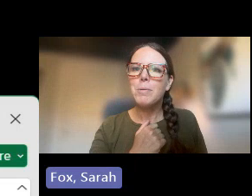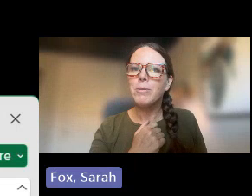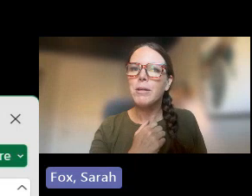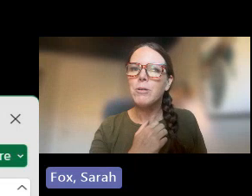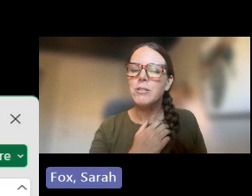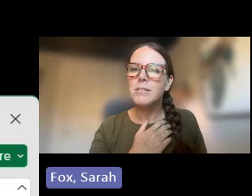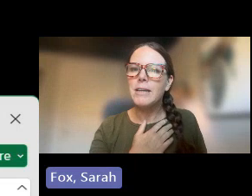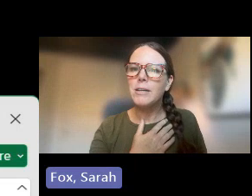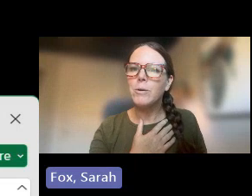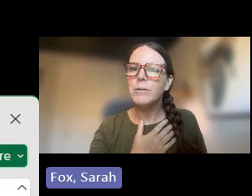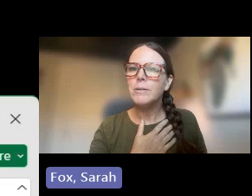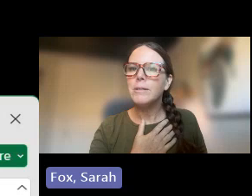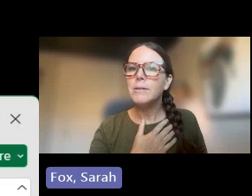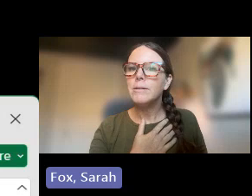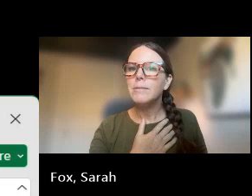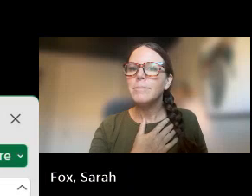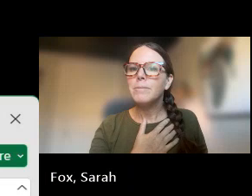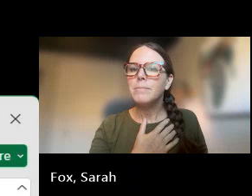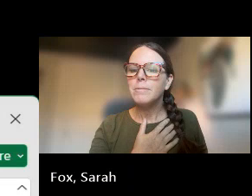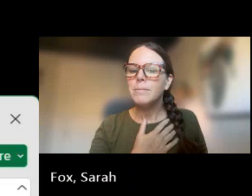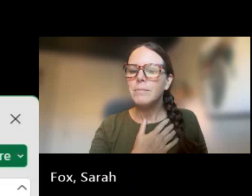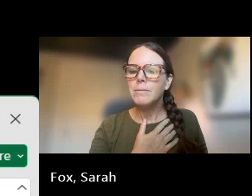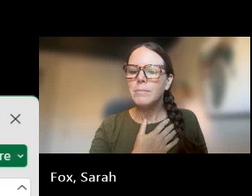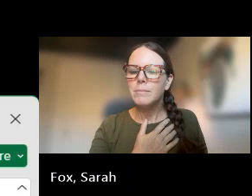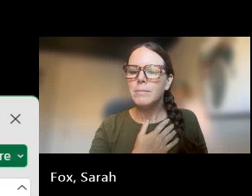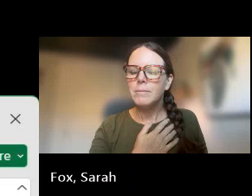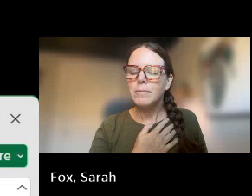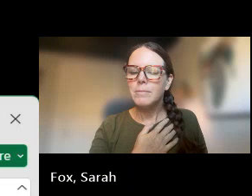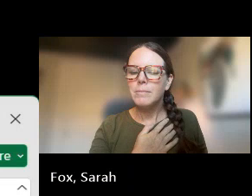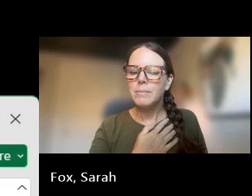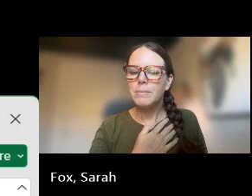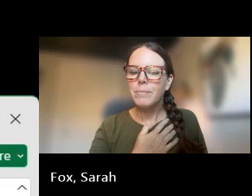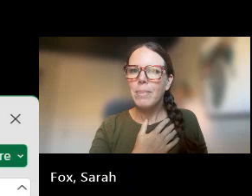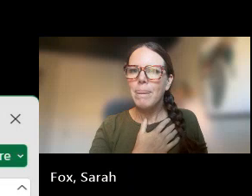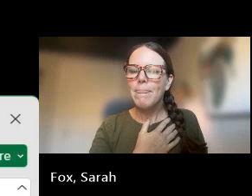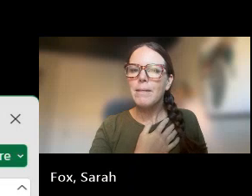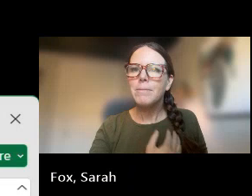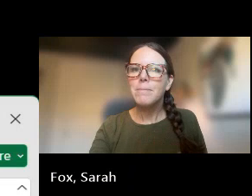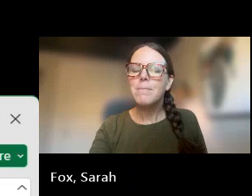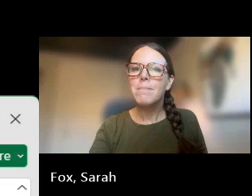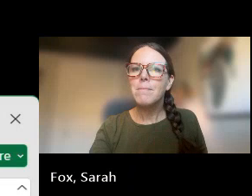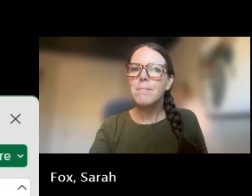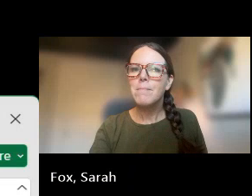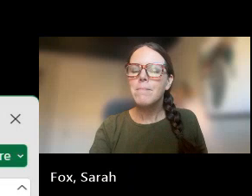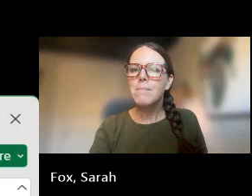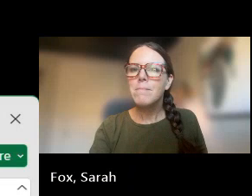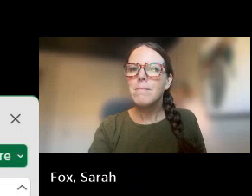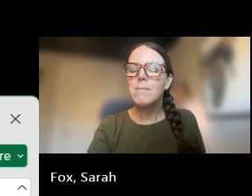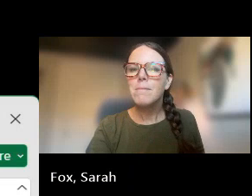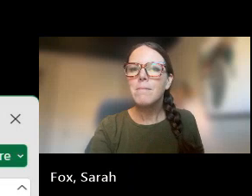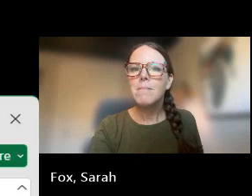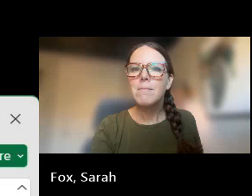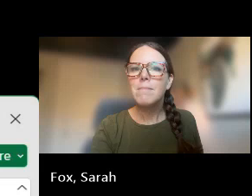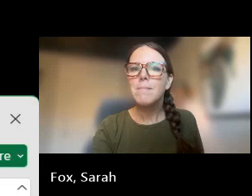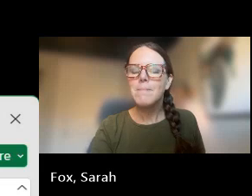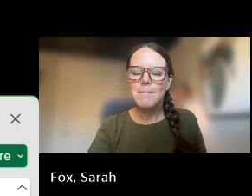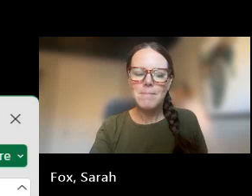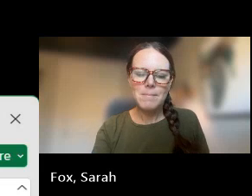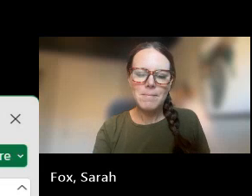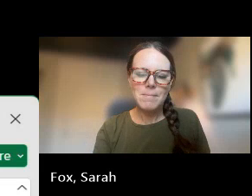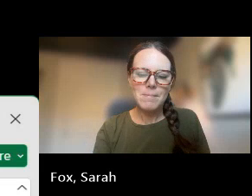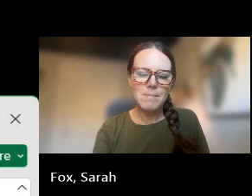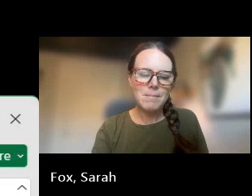And how many people think we should say no? Steve has his placard up. Yeah, so, I mean, and given that our thought process and some